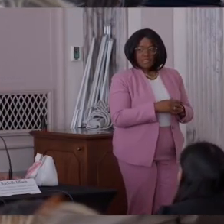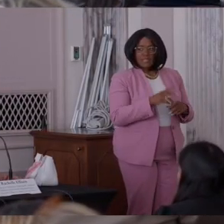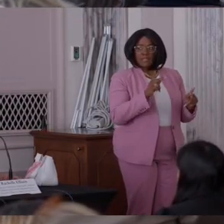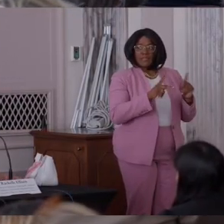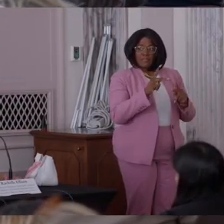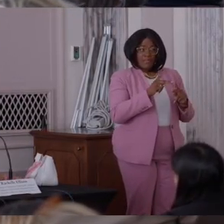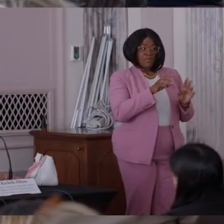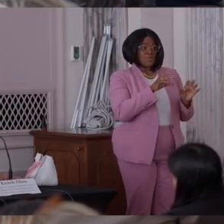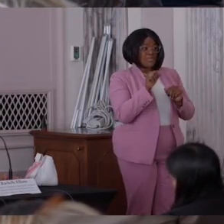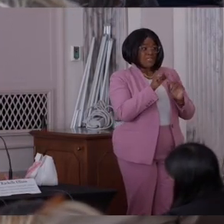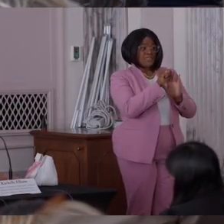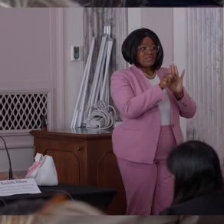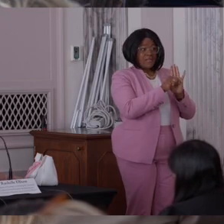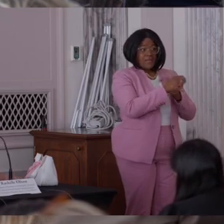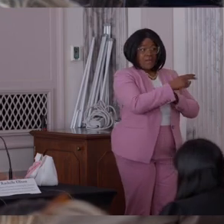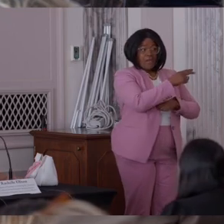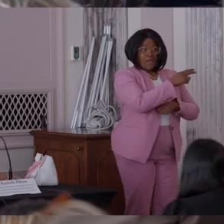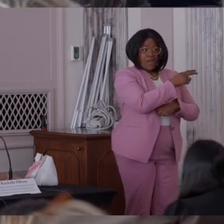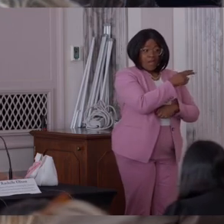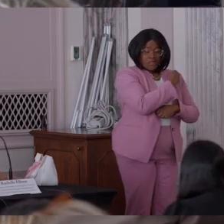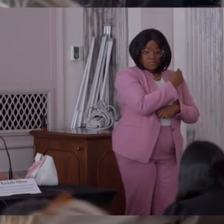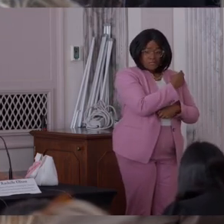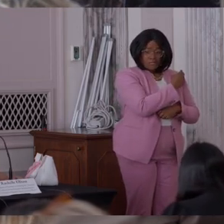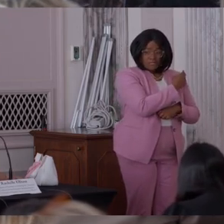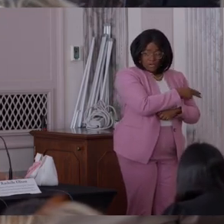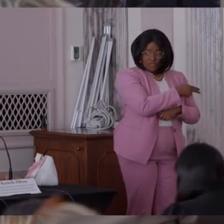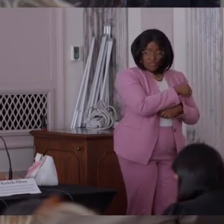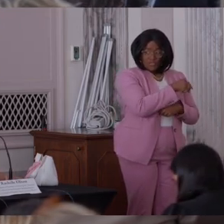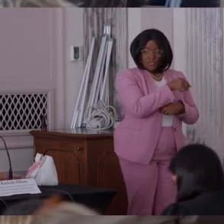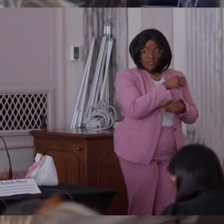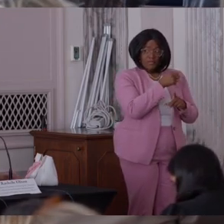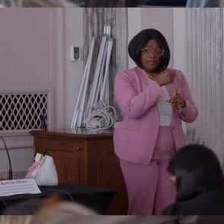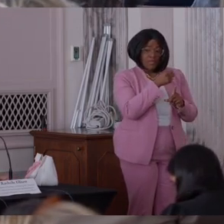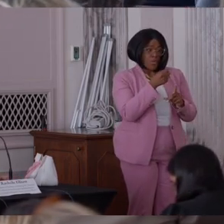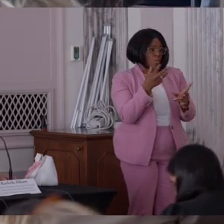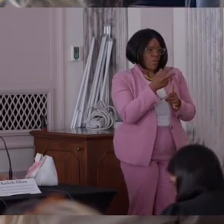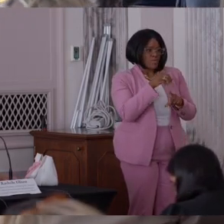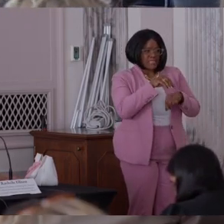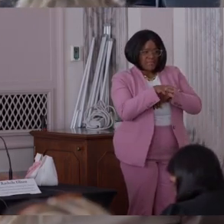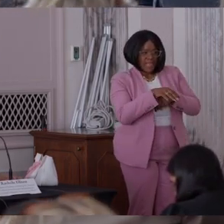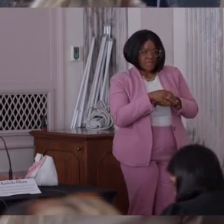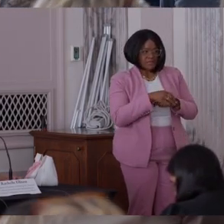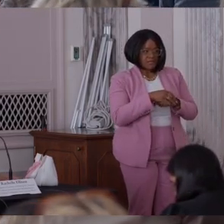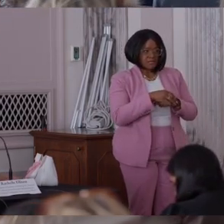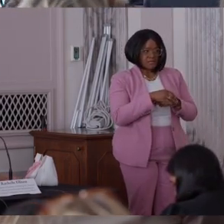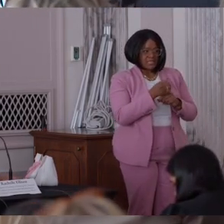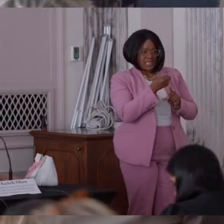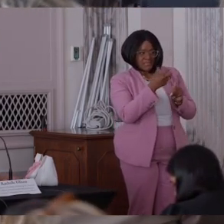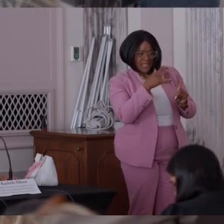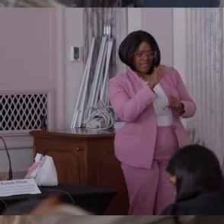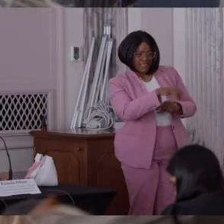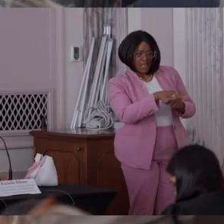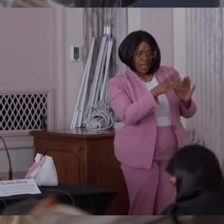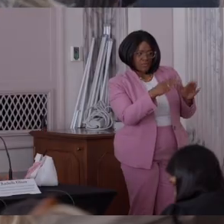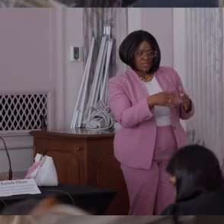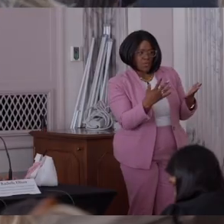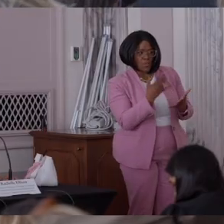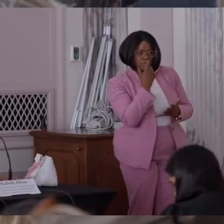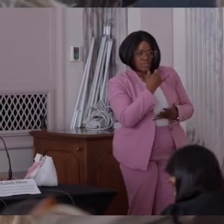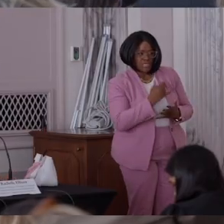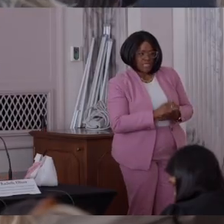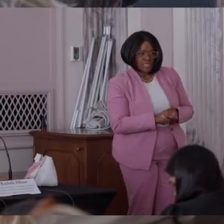leave state hospitals. Can you talk about the impact that expanding supported housing had in the state?